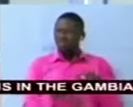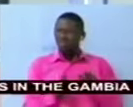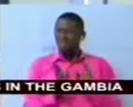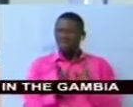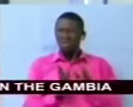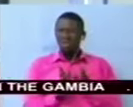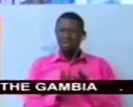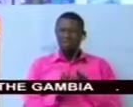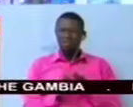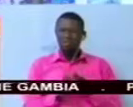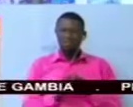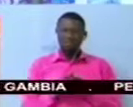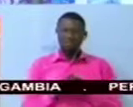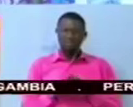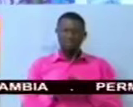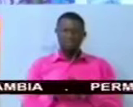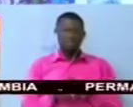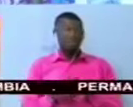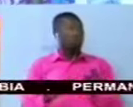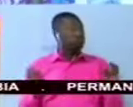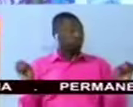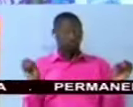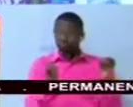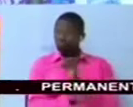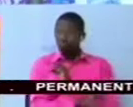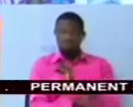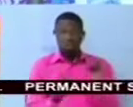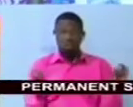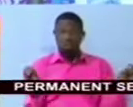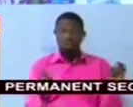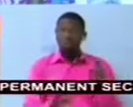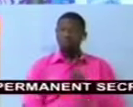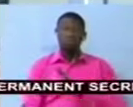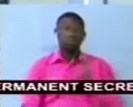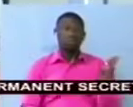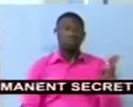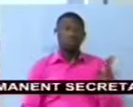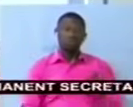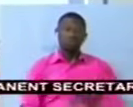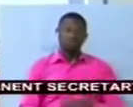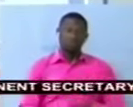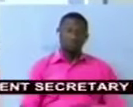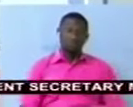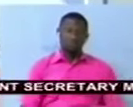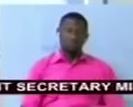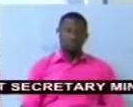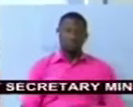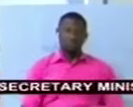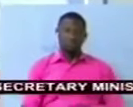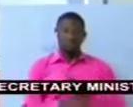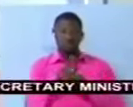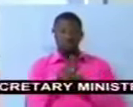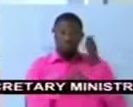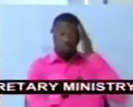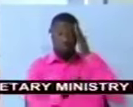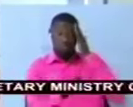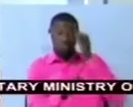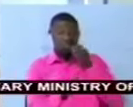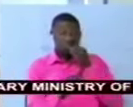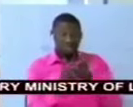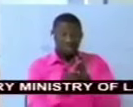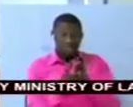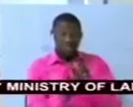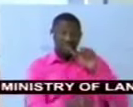do. Did it? No. As far as you know, would you say that Alhaji